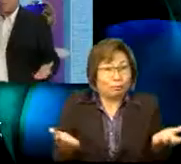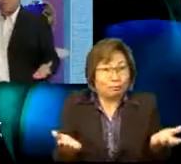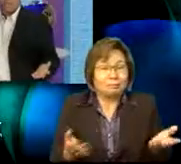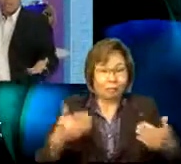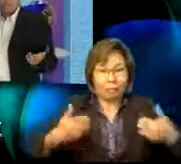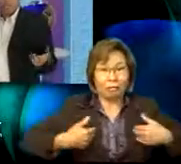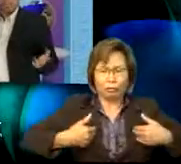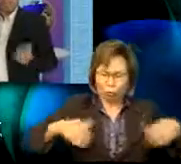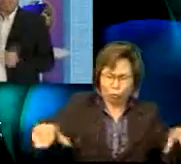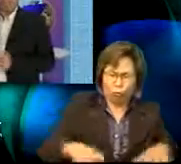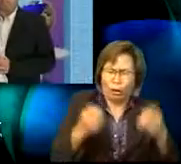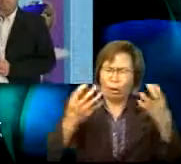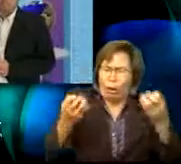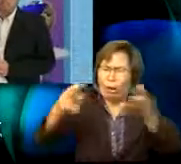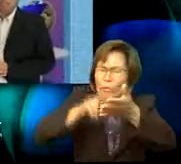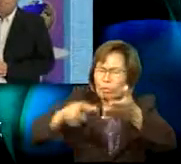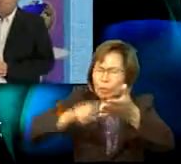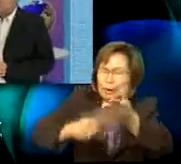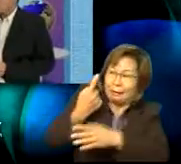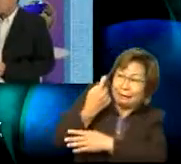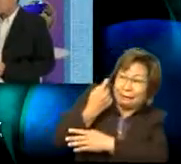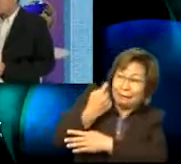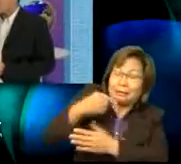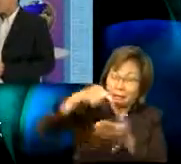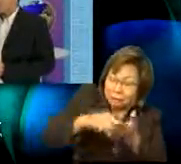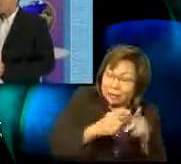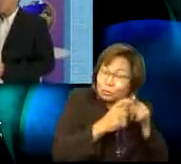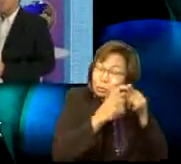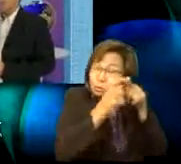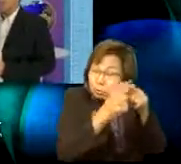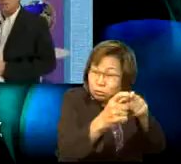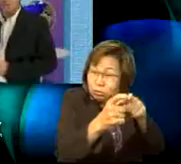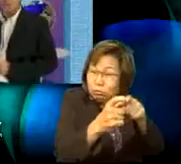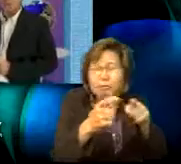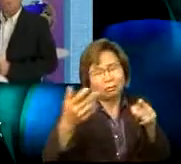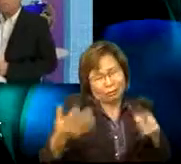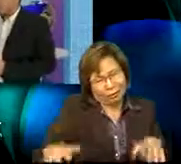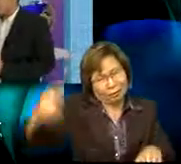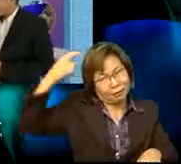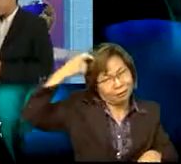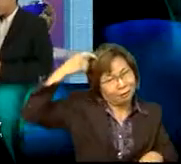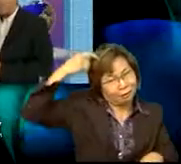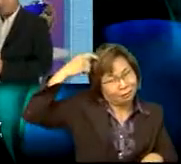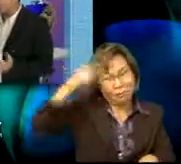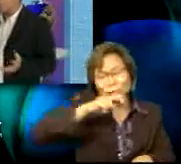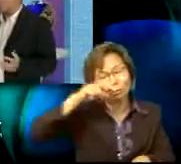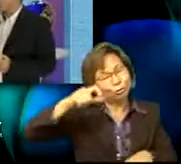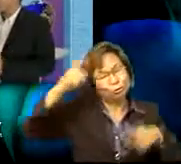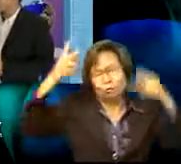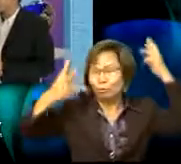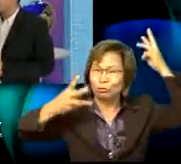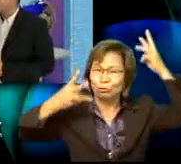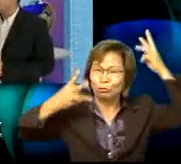Well, if you have been doing a lot of reading lately, these words are already there in your mind. Don't